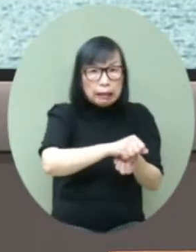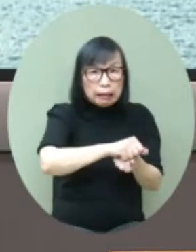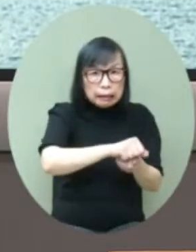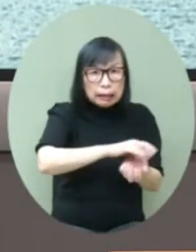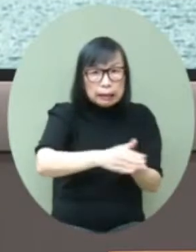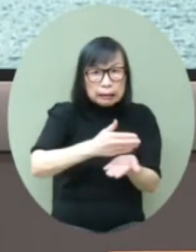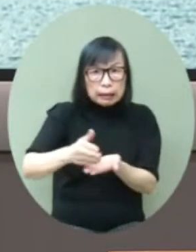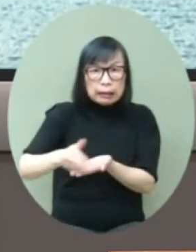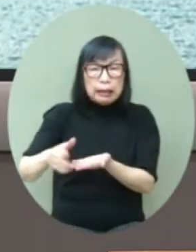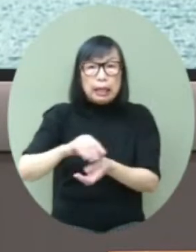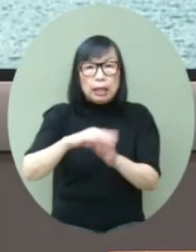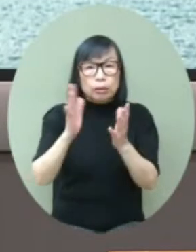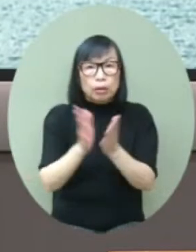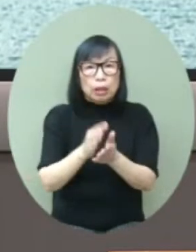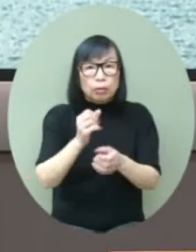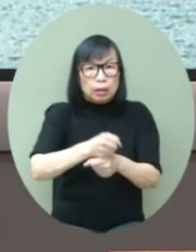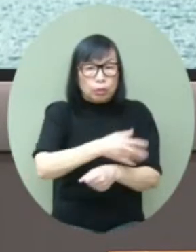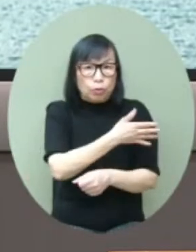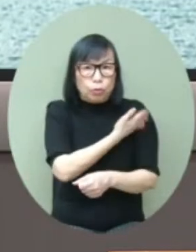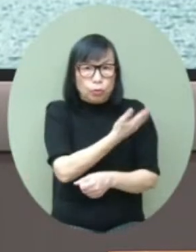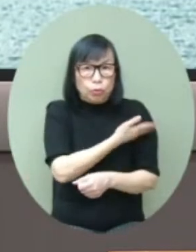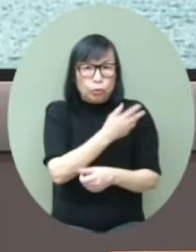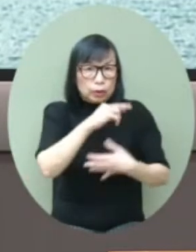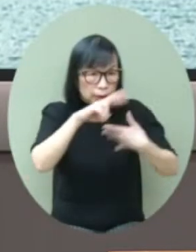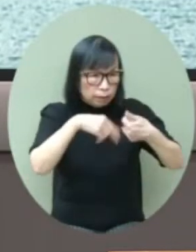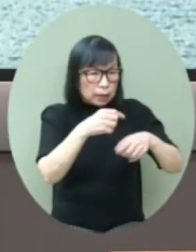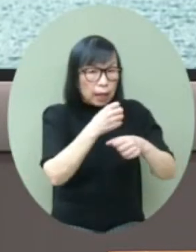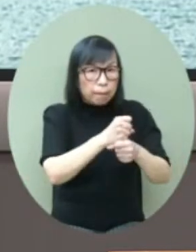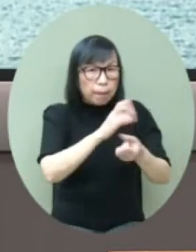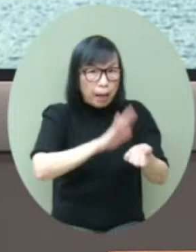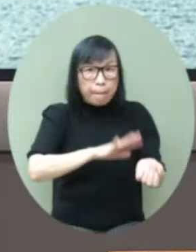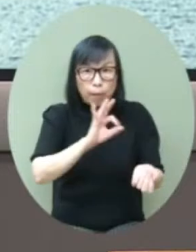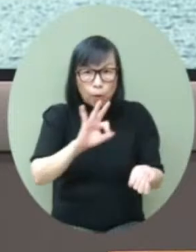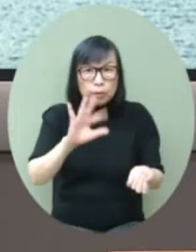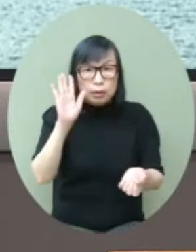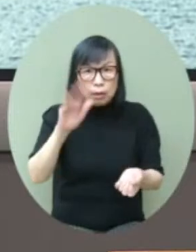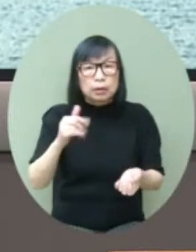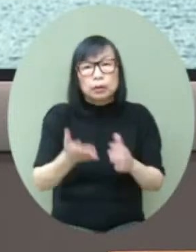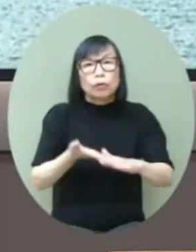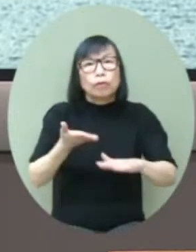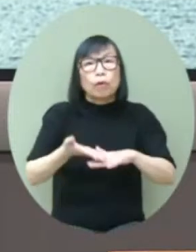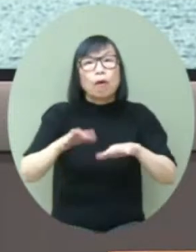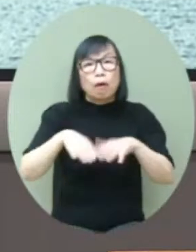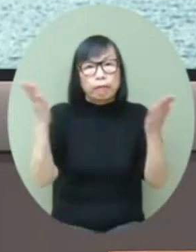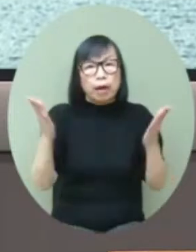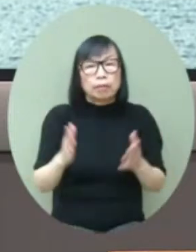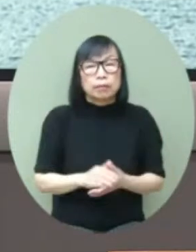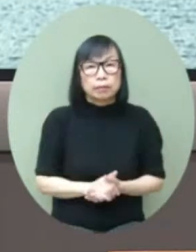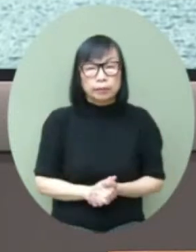contact them, and we hope the restaurant will also undergo thorough cleansing.